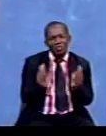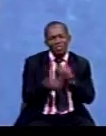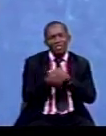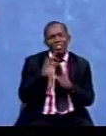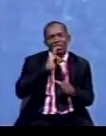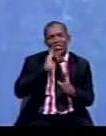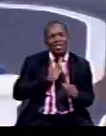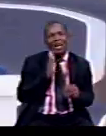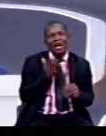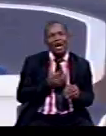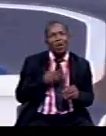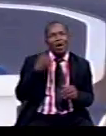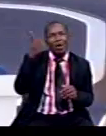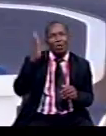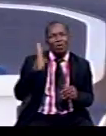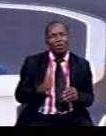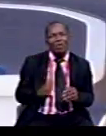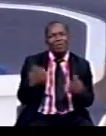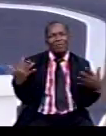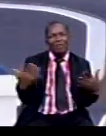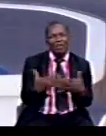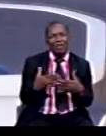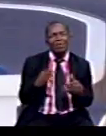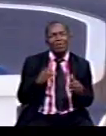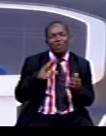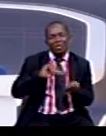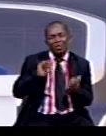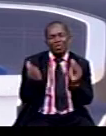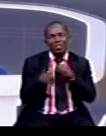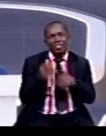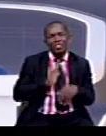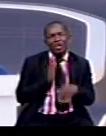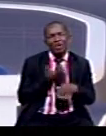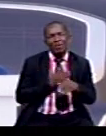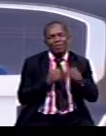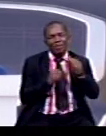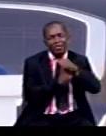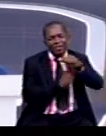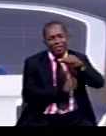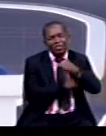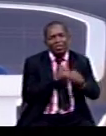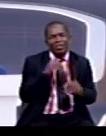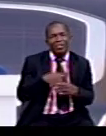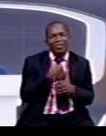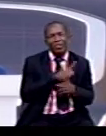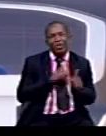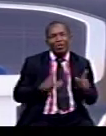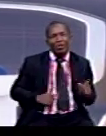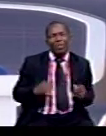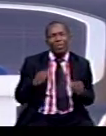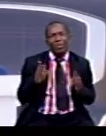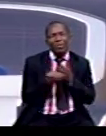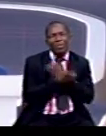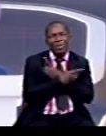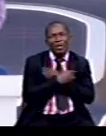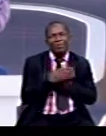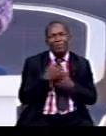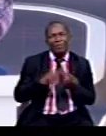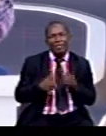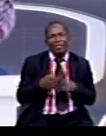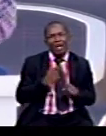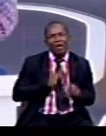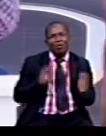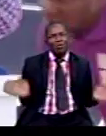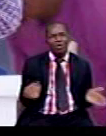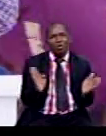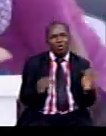in the Lord. Dear friends, I want to encourage you that you are the future generation. I want to urge you